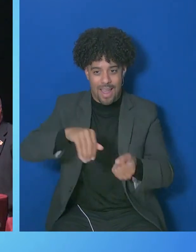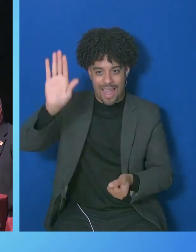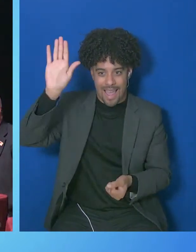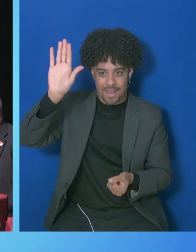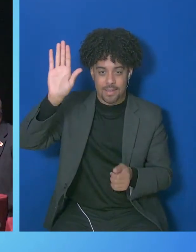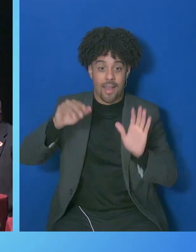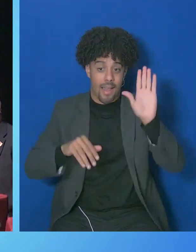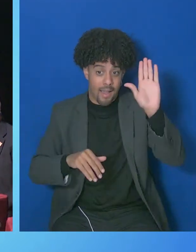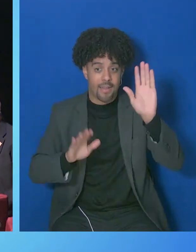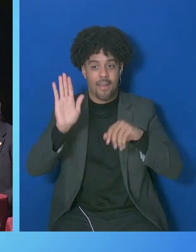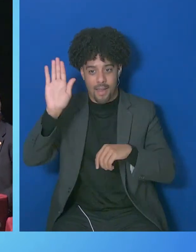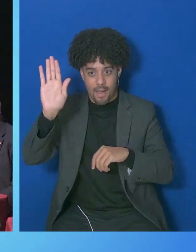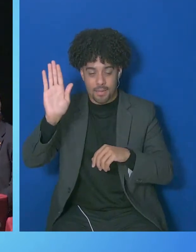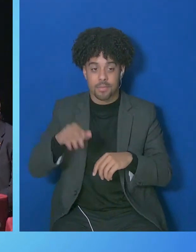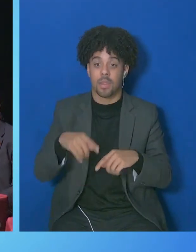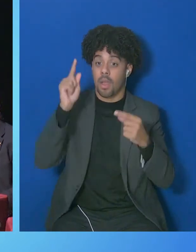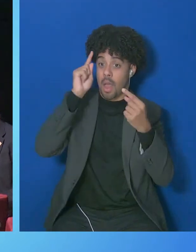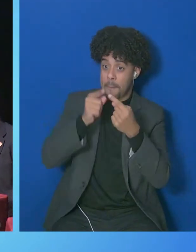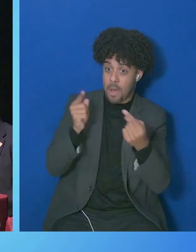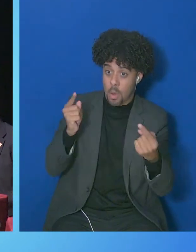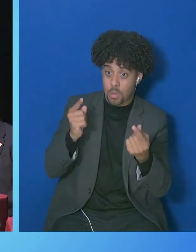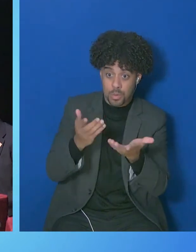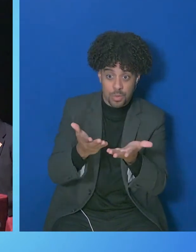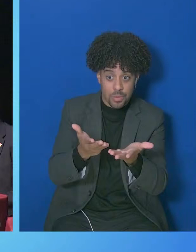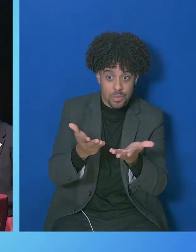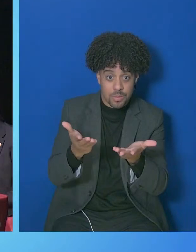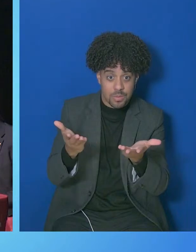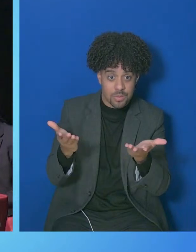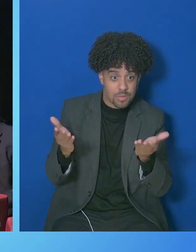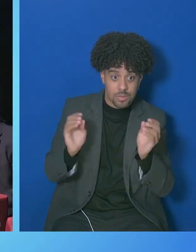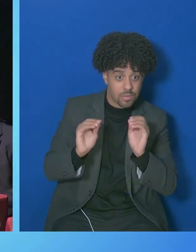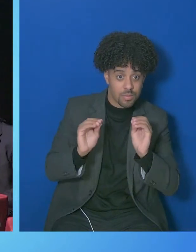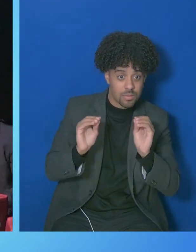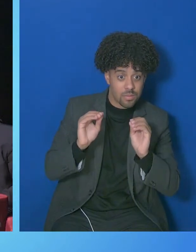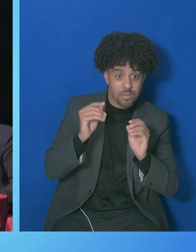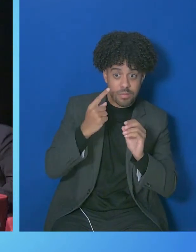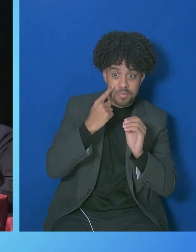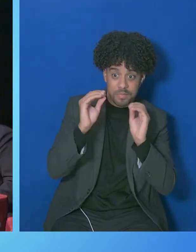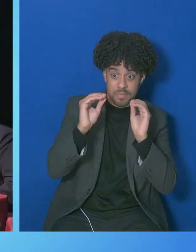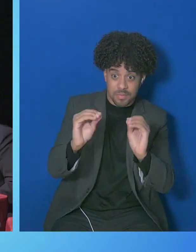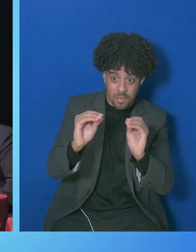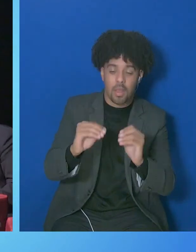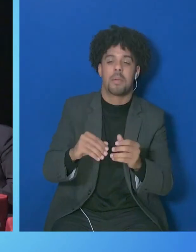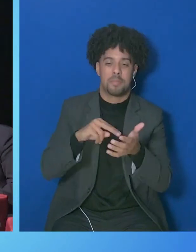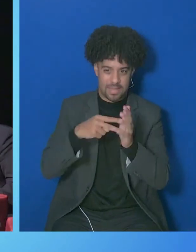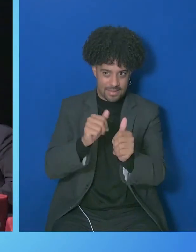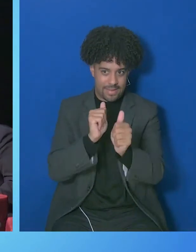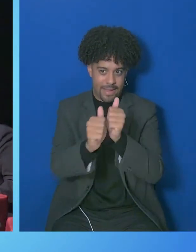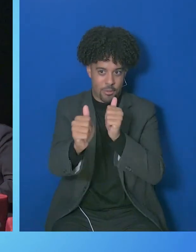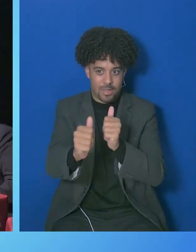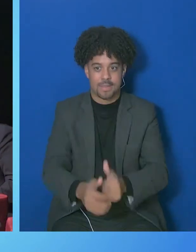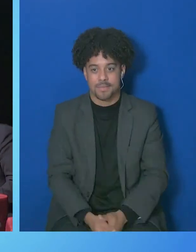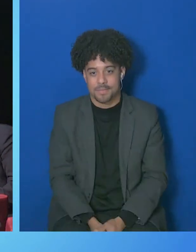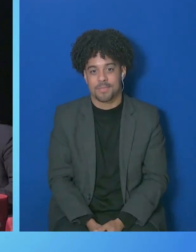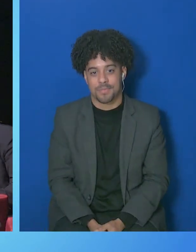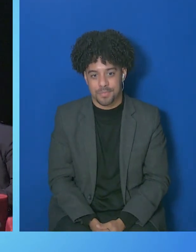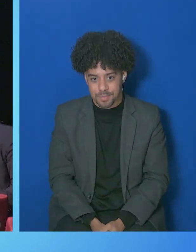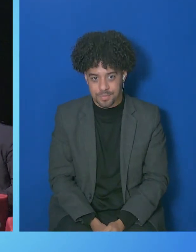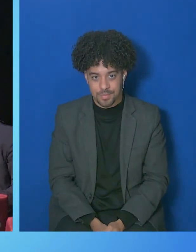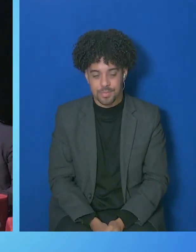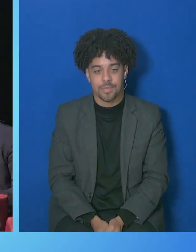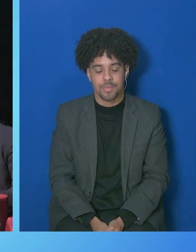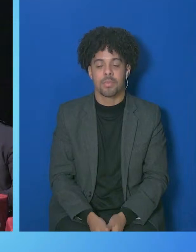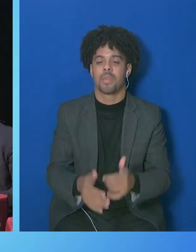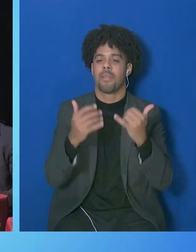Aye. Opposed? Aye. Thank you. Hearing none, motion carries. All